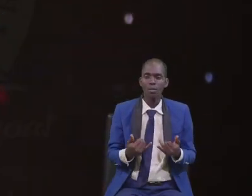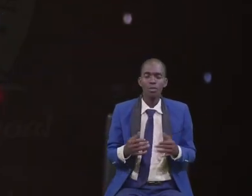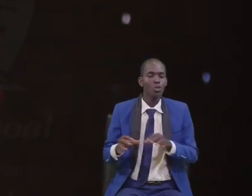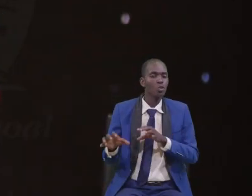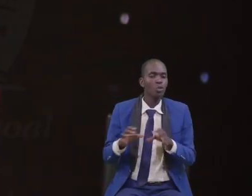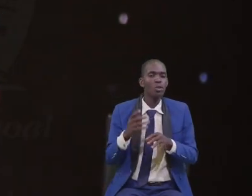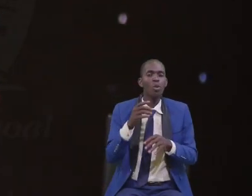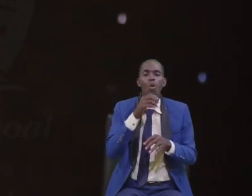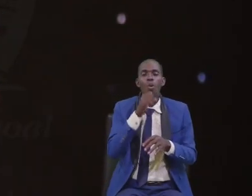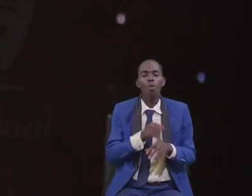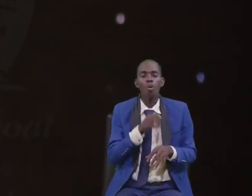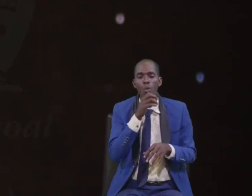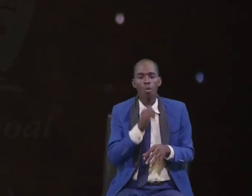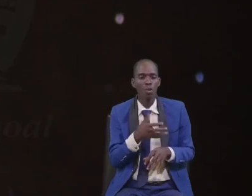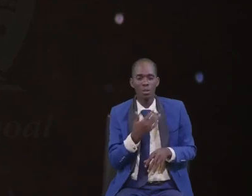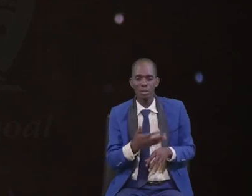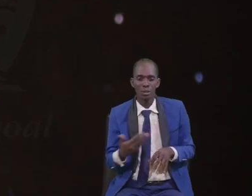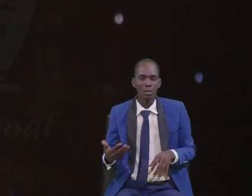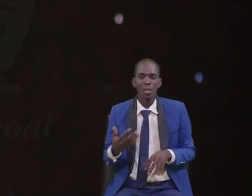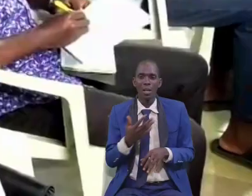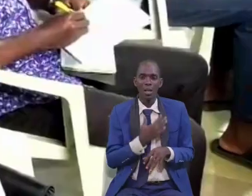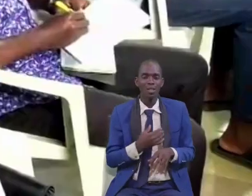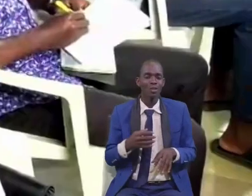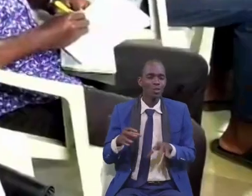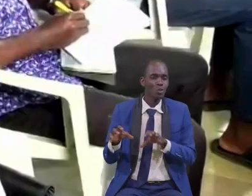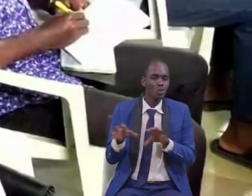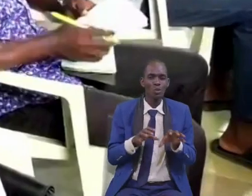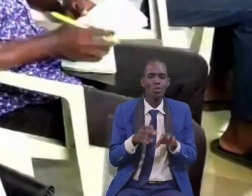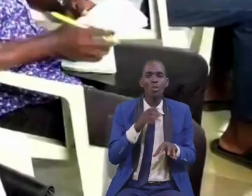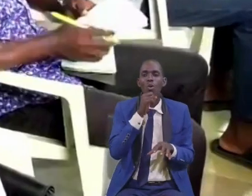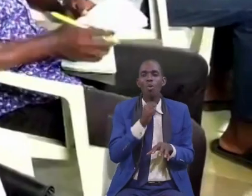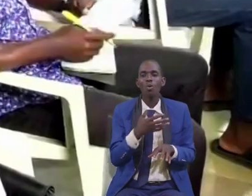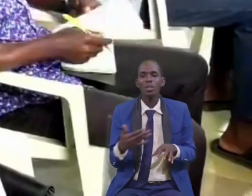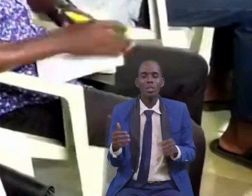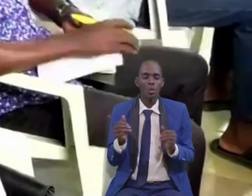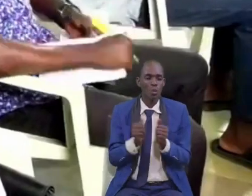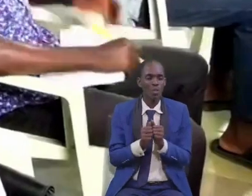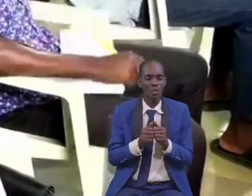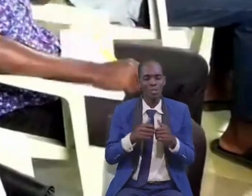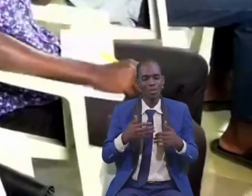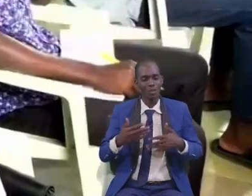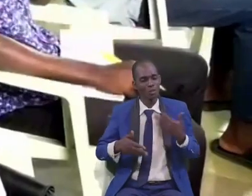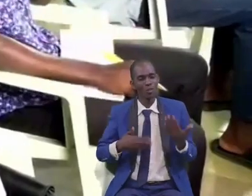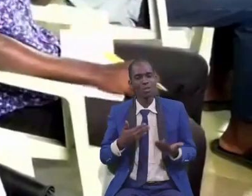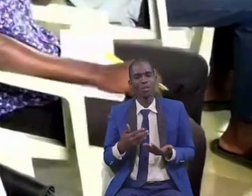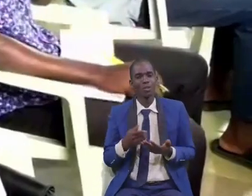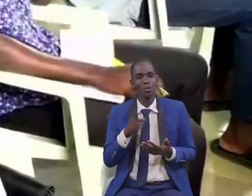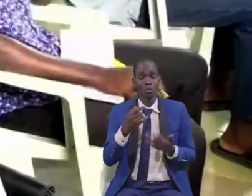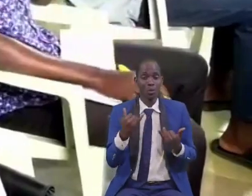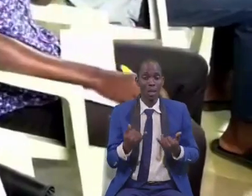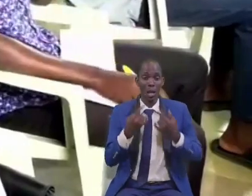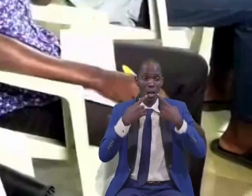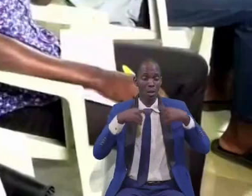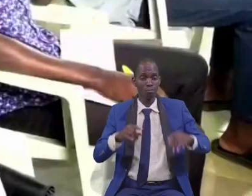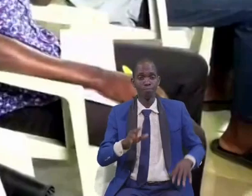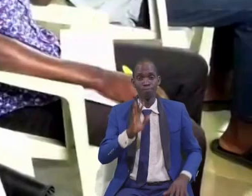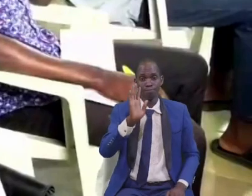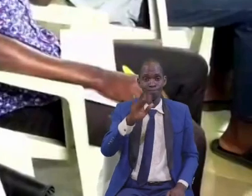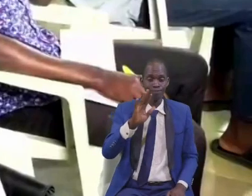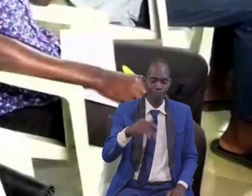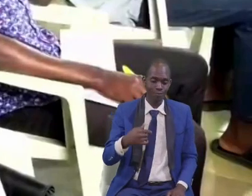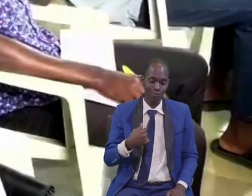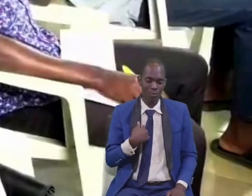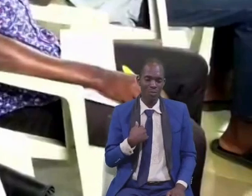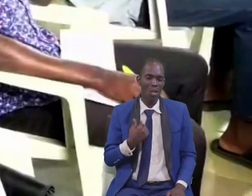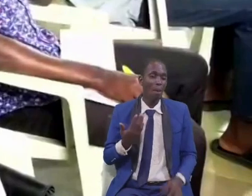do. You are relating it with joy, with glee. You are telling the people, you know, I used to do